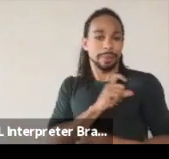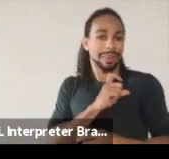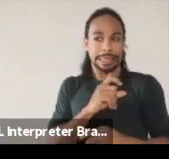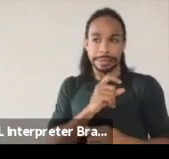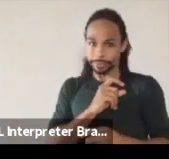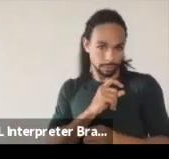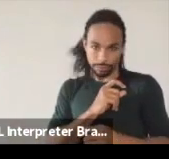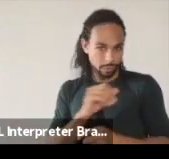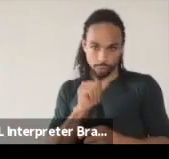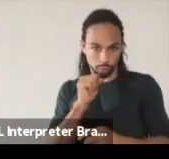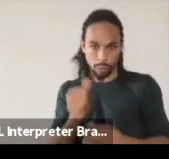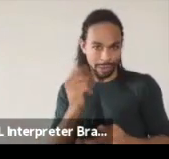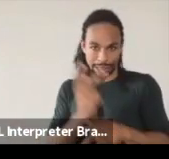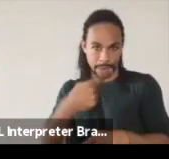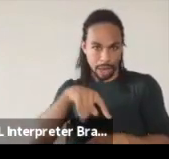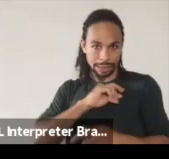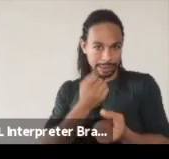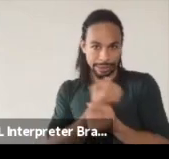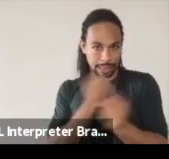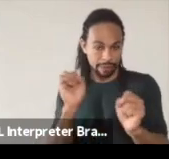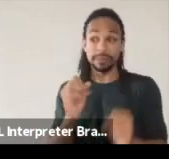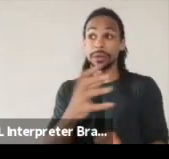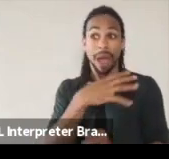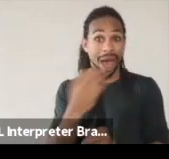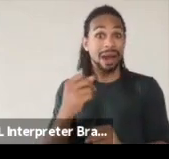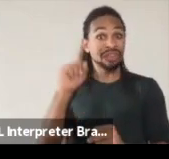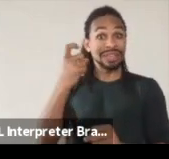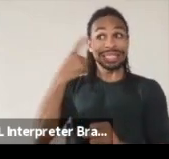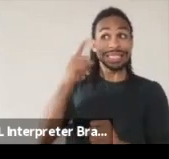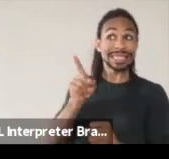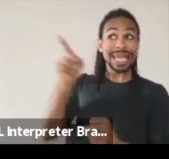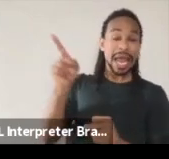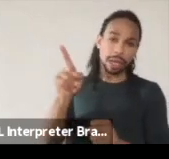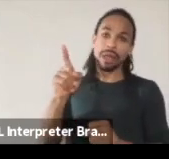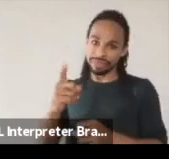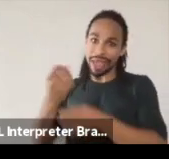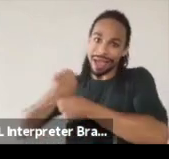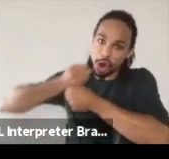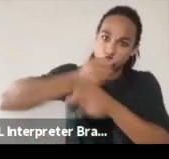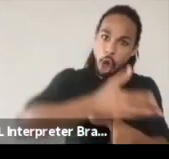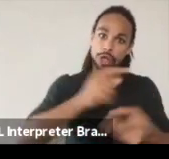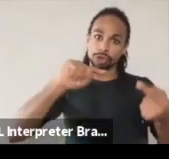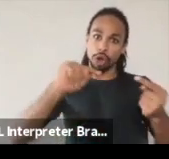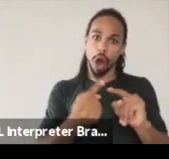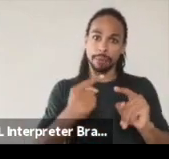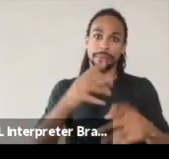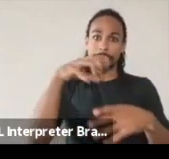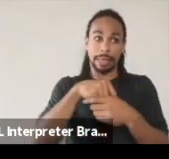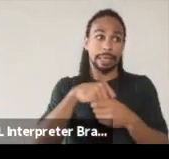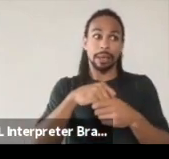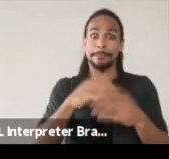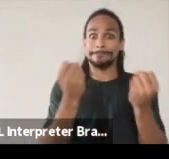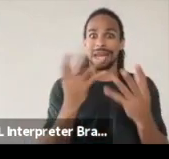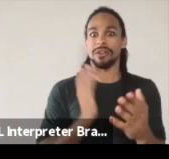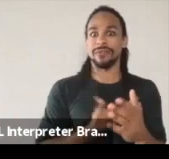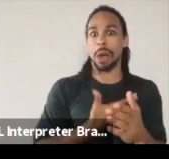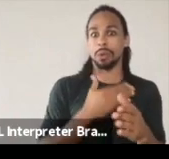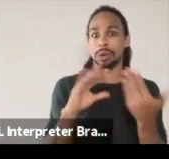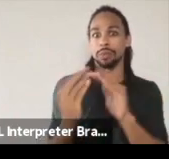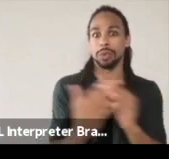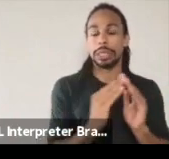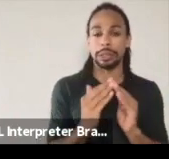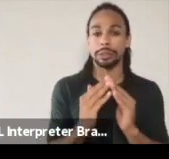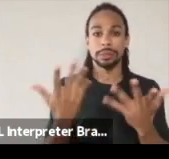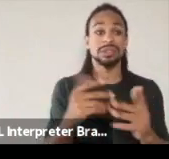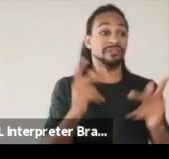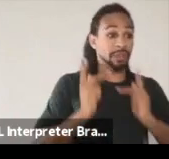and in fact the state is an enactor of harm in many of our communities, both physical harm and sexual